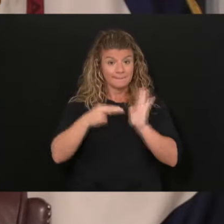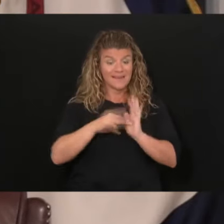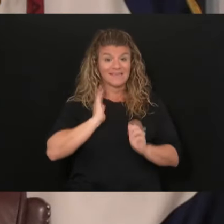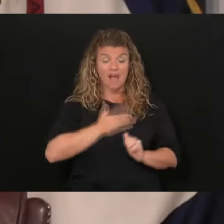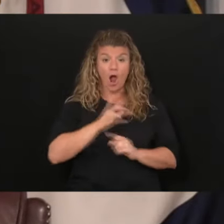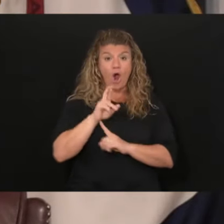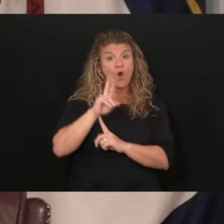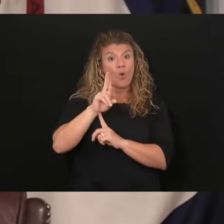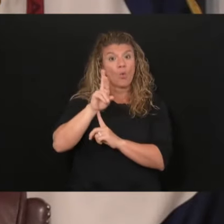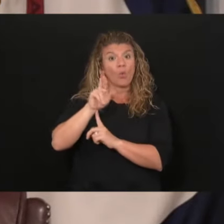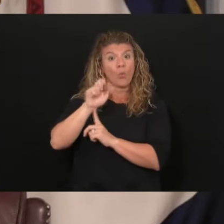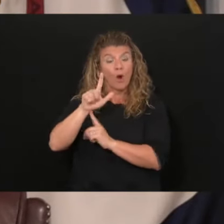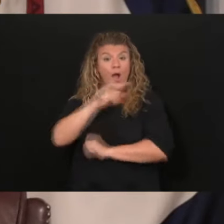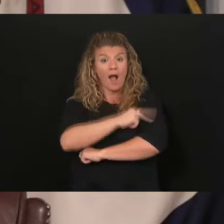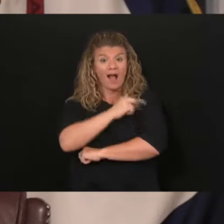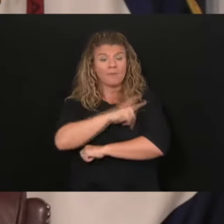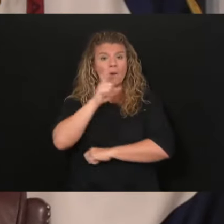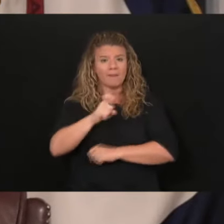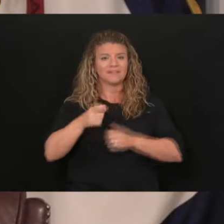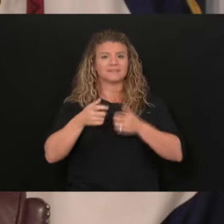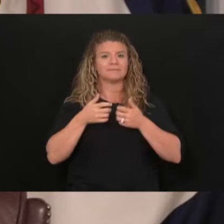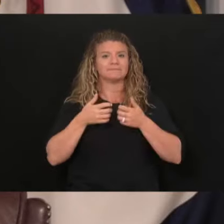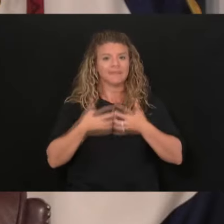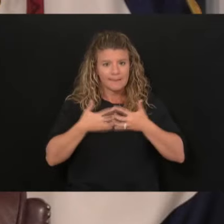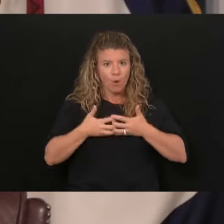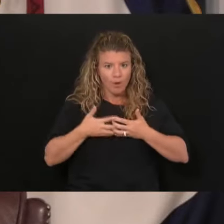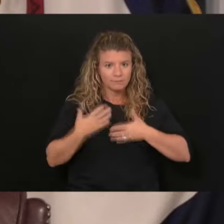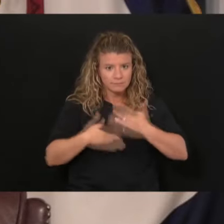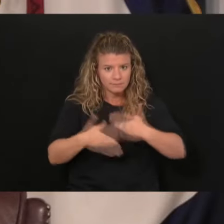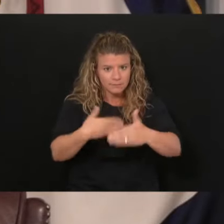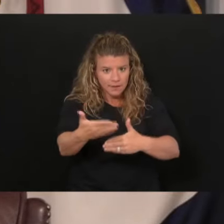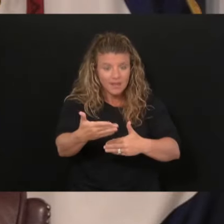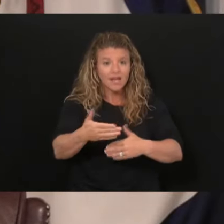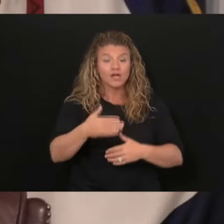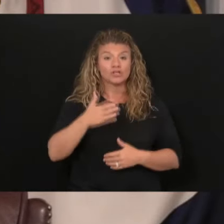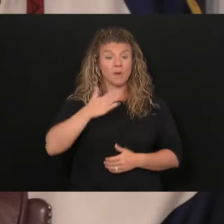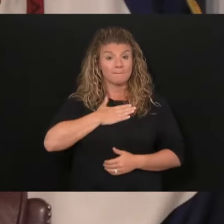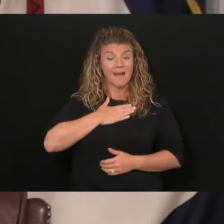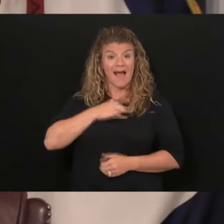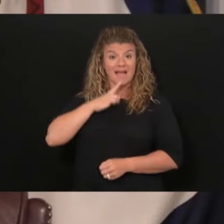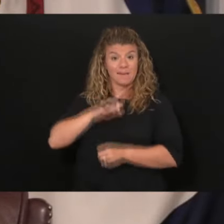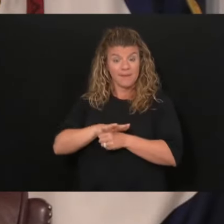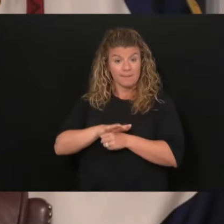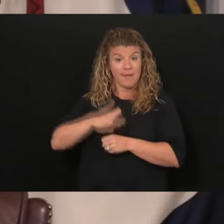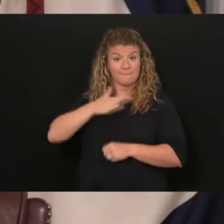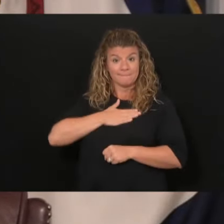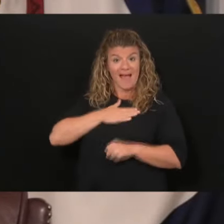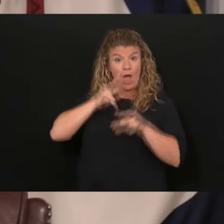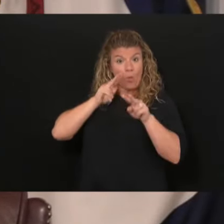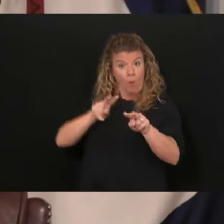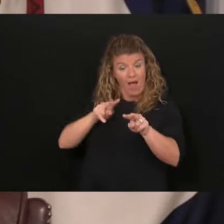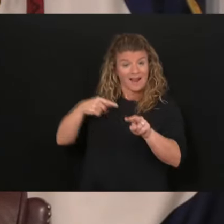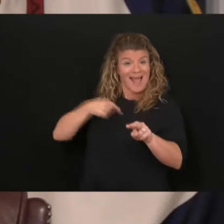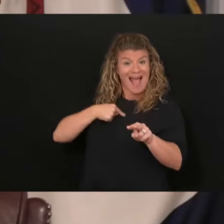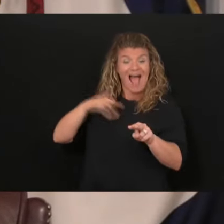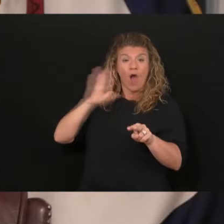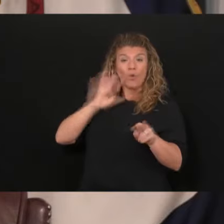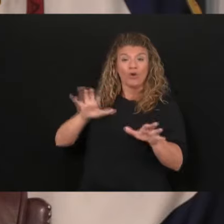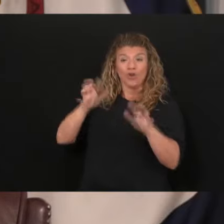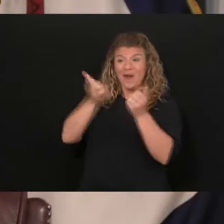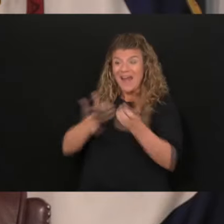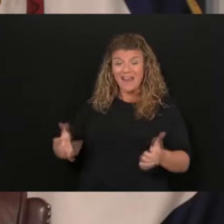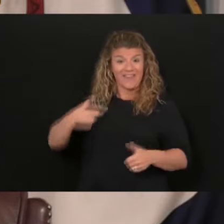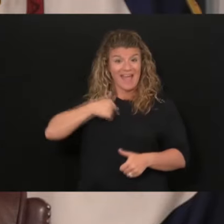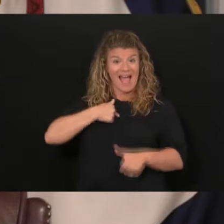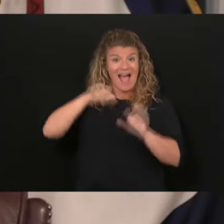so absolutely, you have my commitment on my watch. Absolutely. I will do anything and everything I can